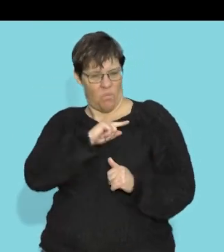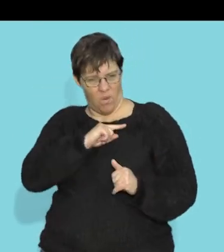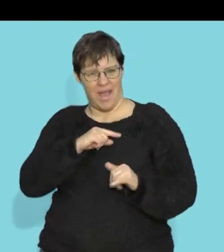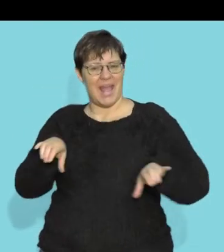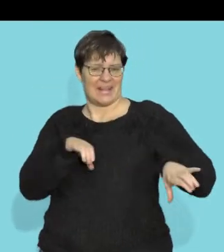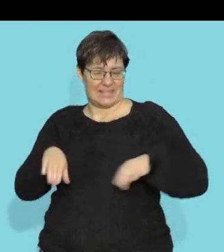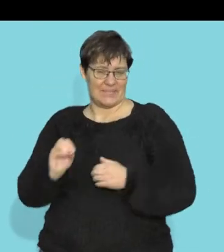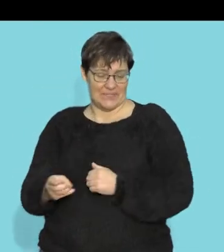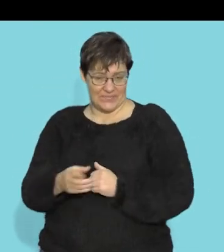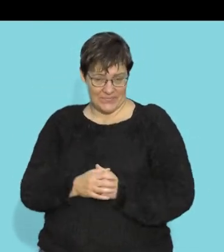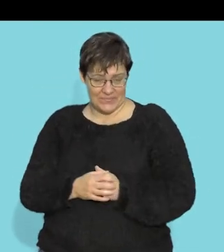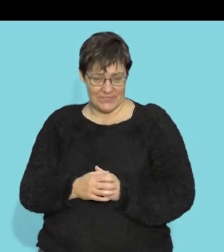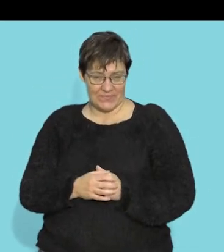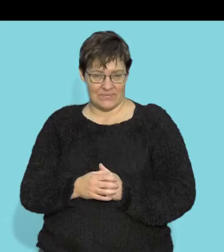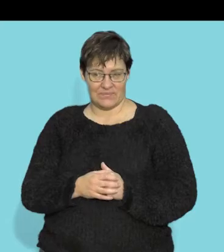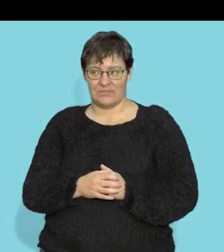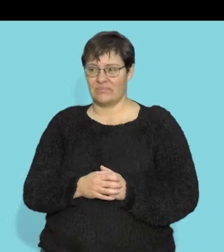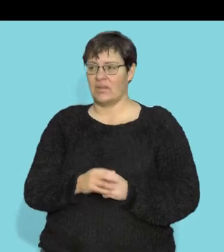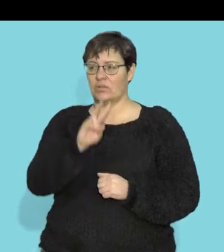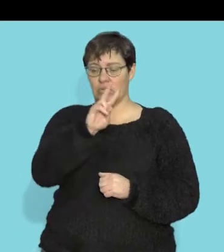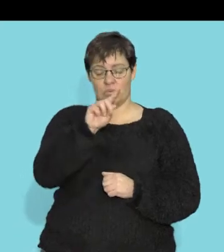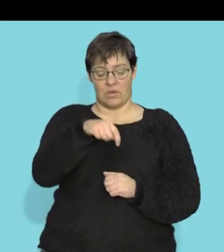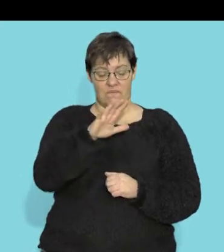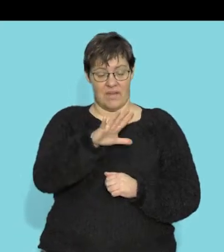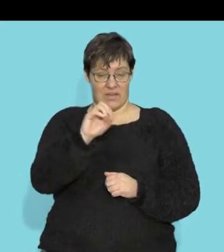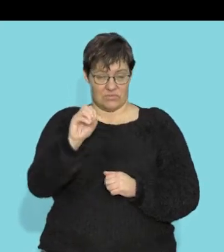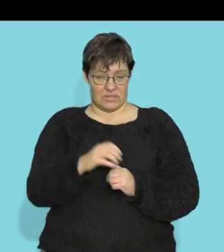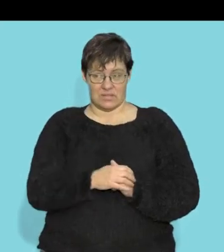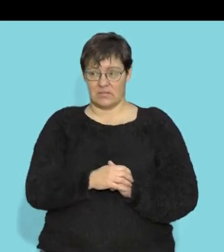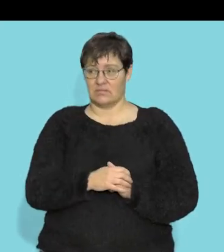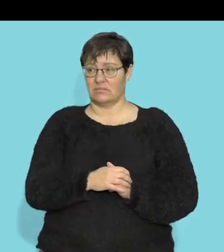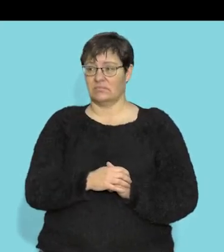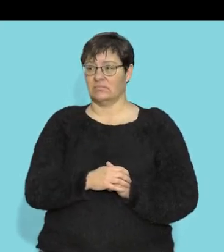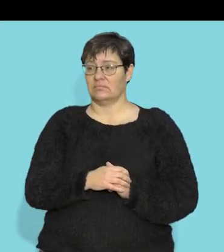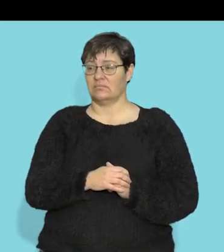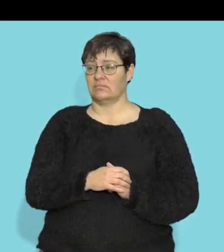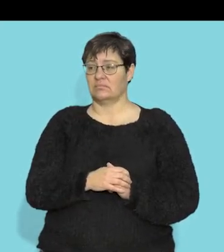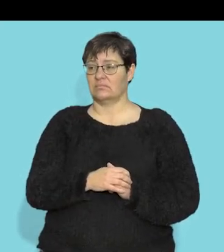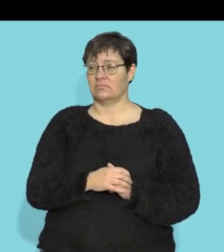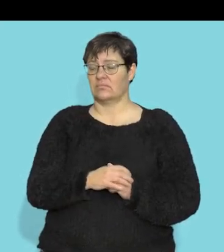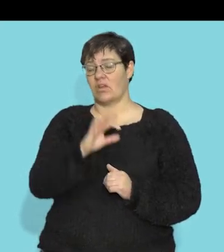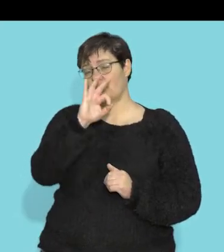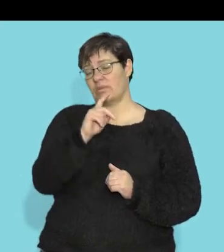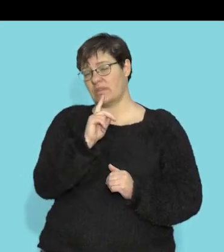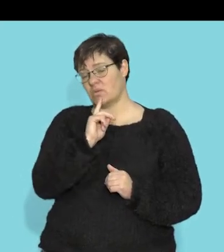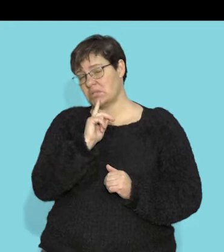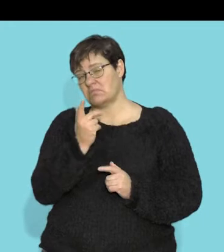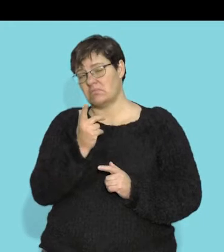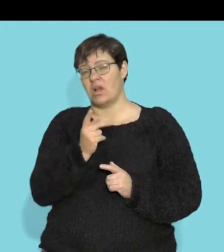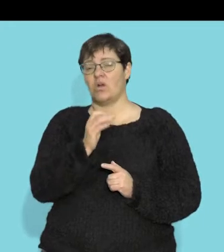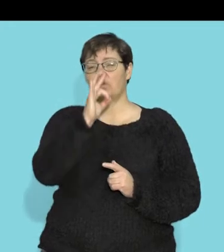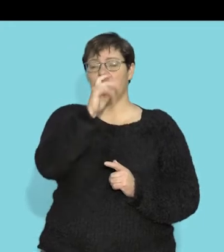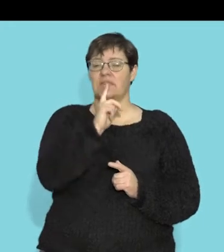is exercising? So if this is 2,500, all right, this is now 3,000. This would